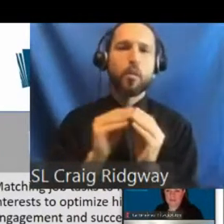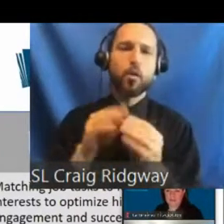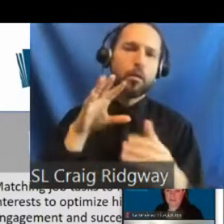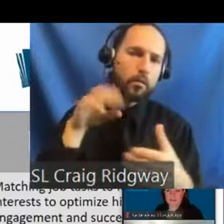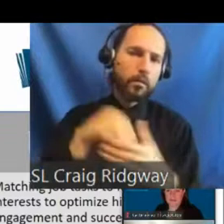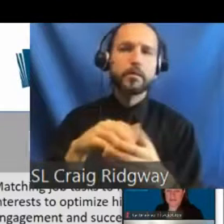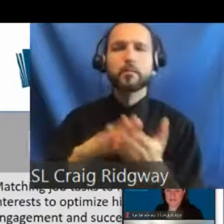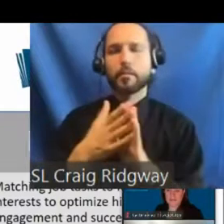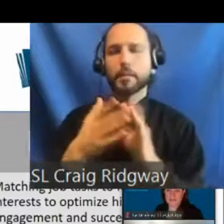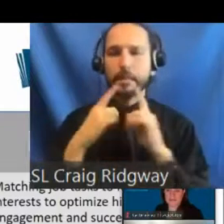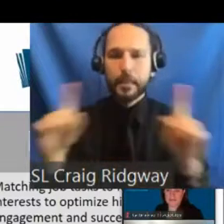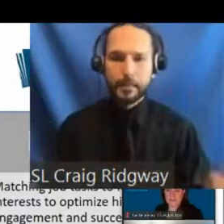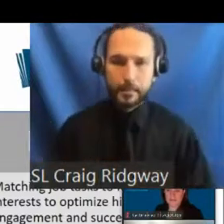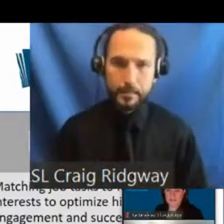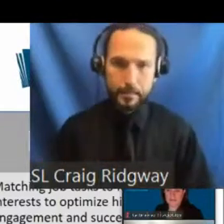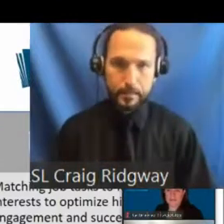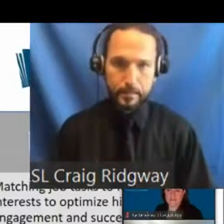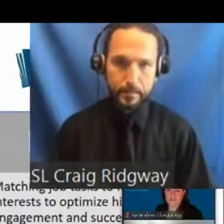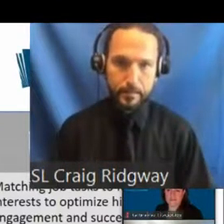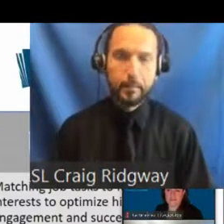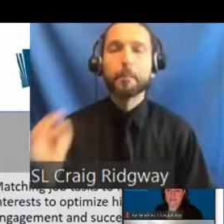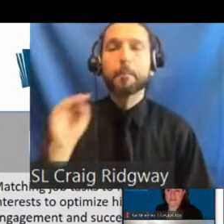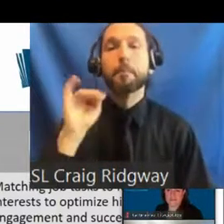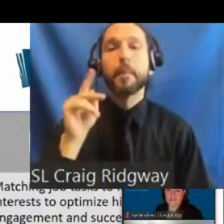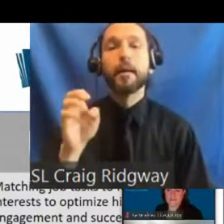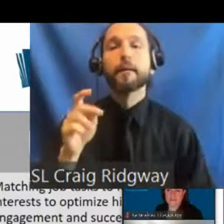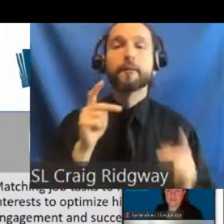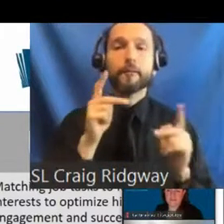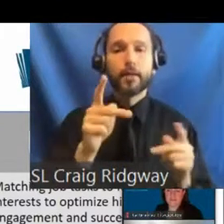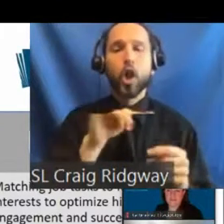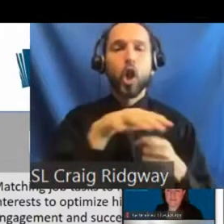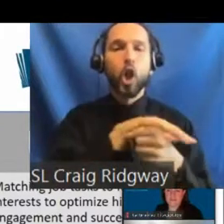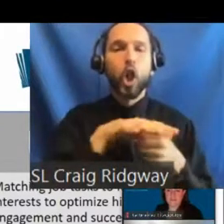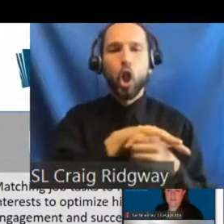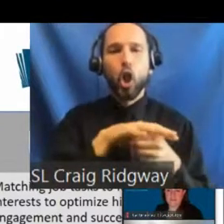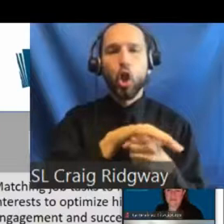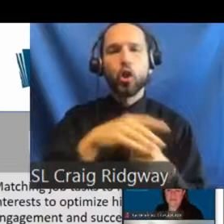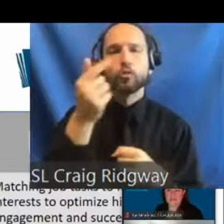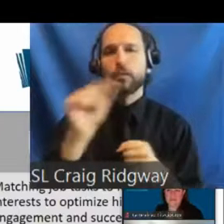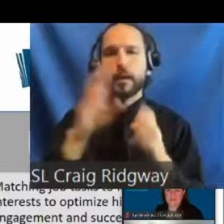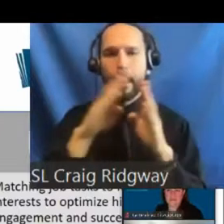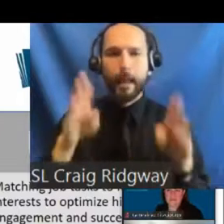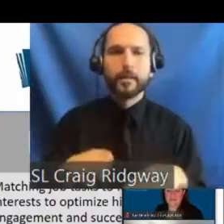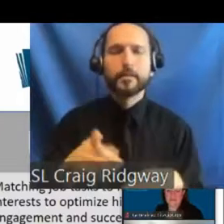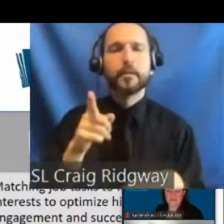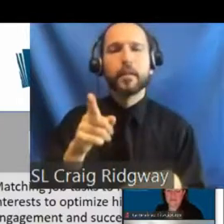success. Next, Mike visited a local greenhouse that specialized in